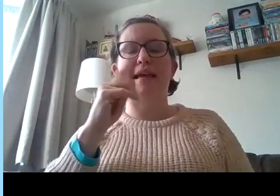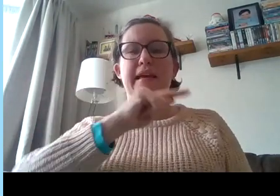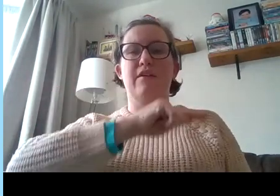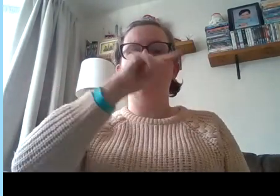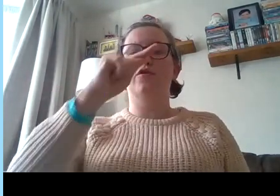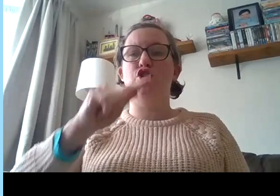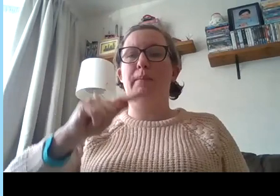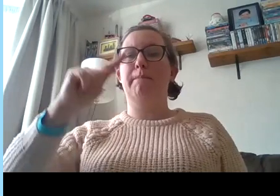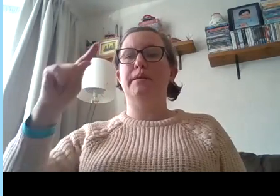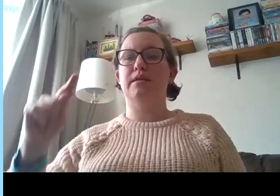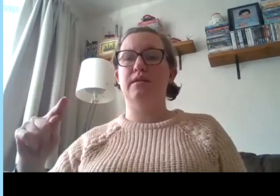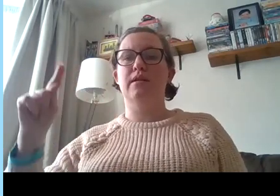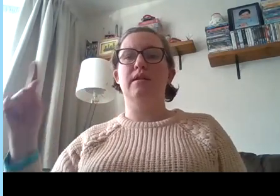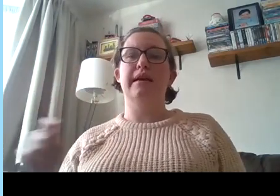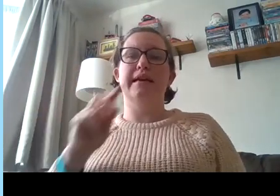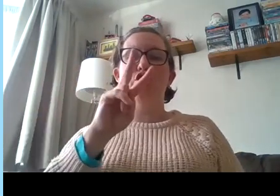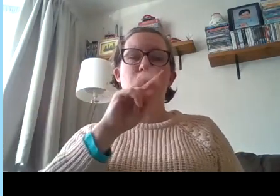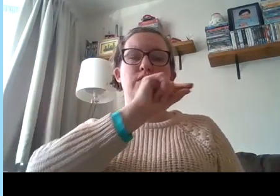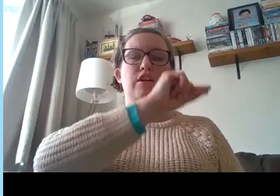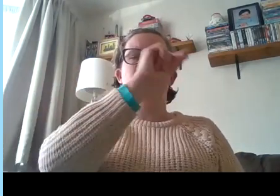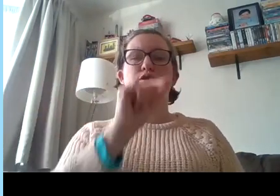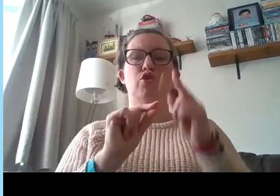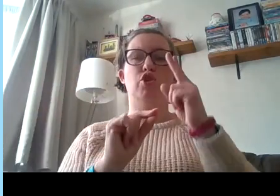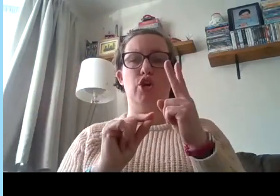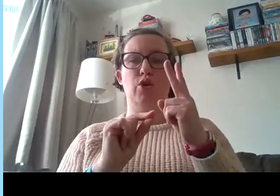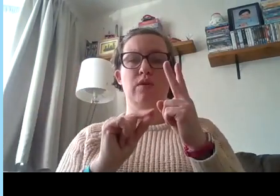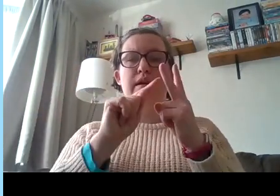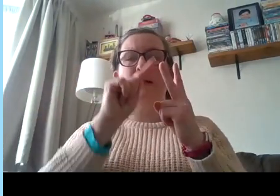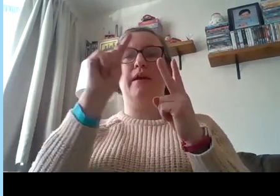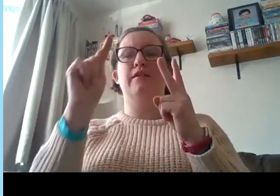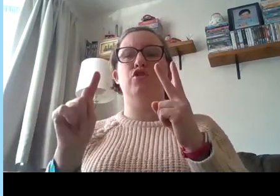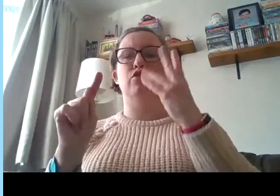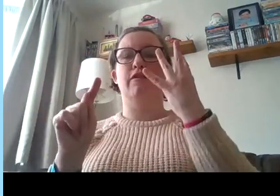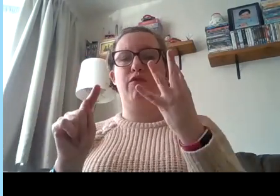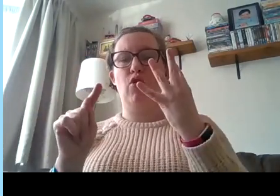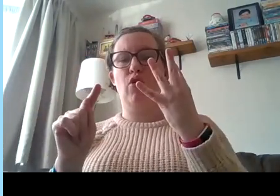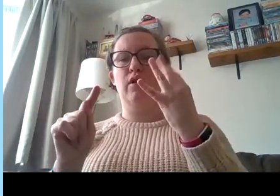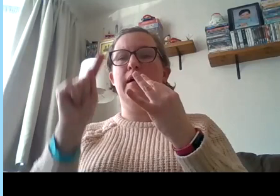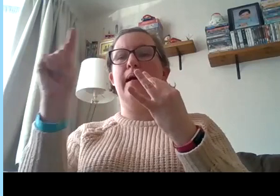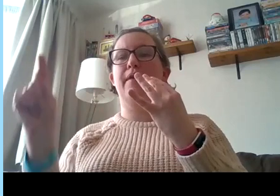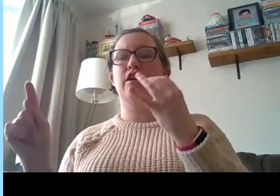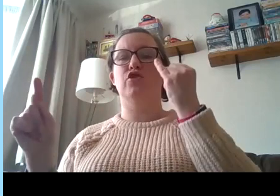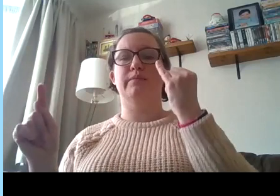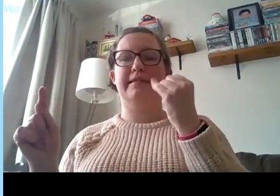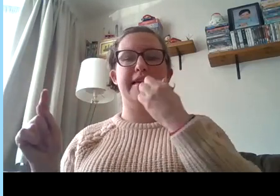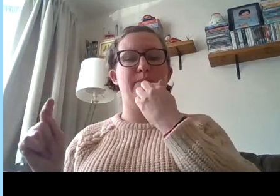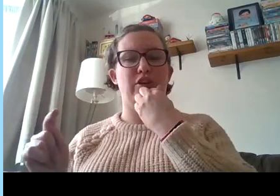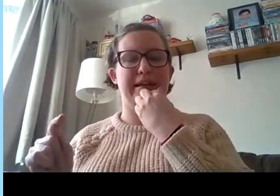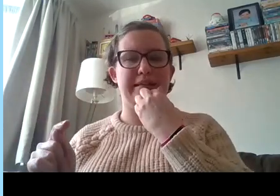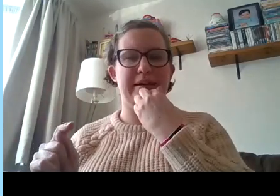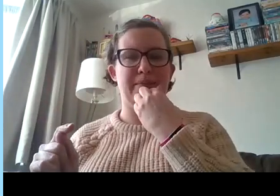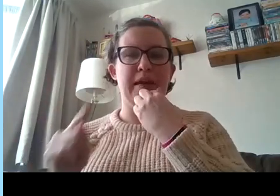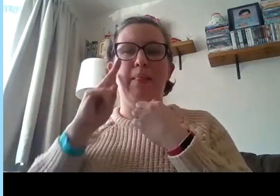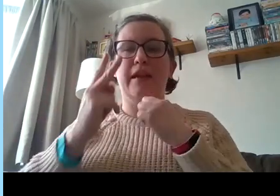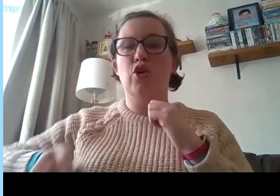can see that you've jumped in 2. So you've jumped 2, then you've jumped to 4, and then you've jumped to 6 being